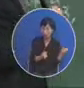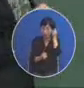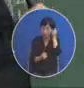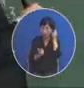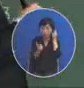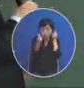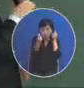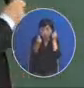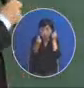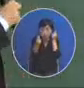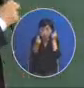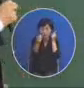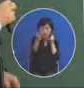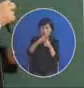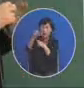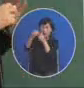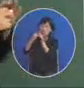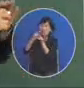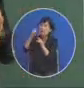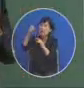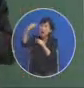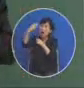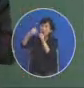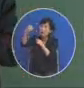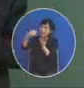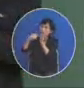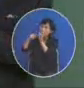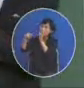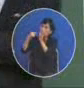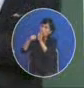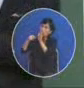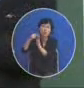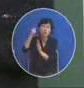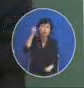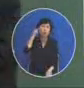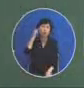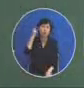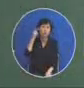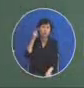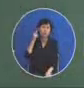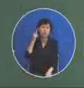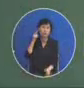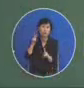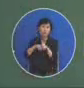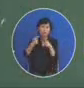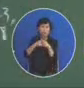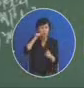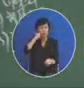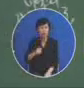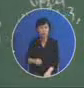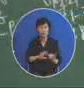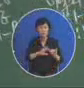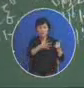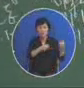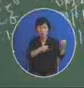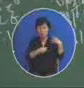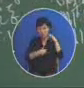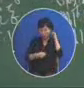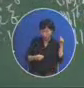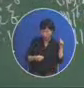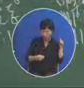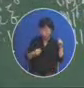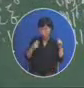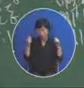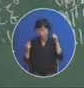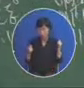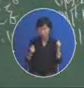by other people and you get conned by other people. Why don't you just think about maybe just try trusting God just a little bit. You hear